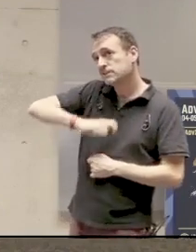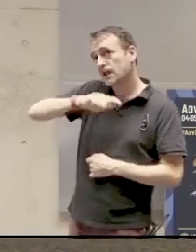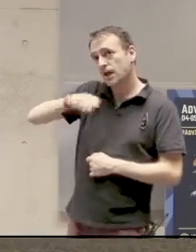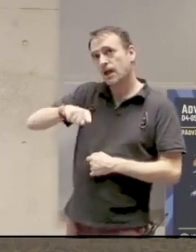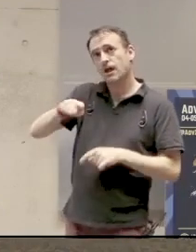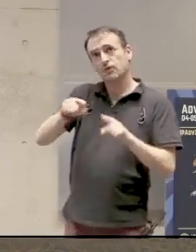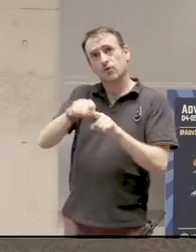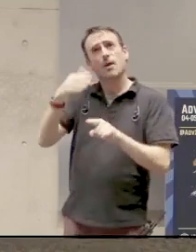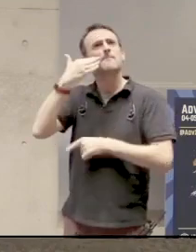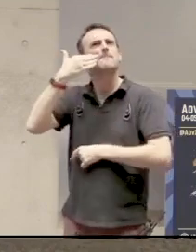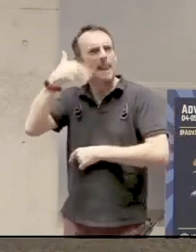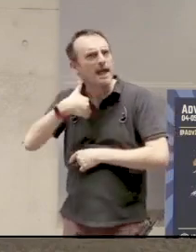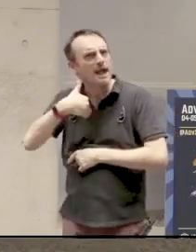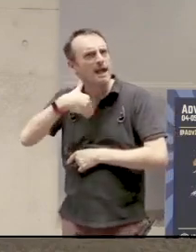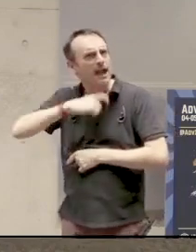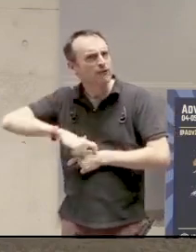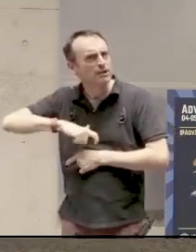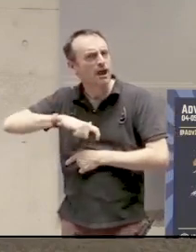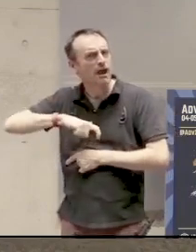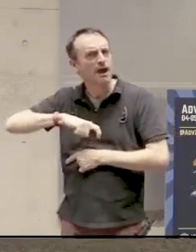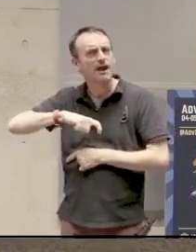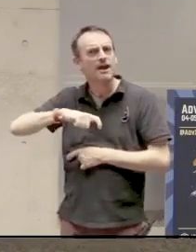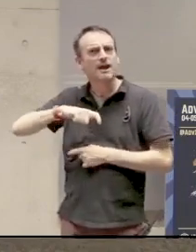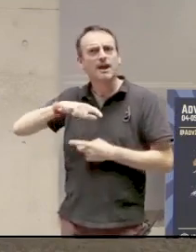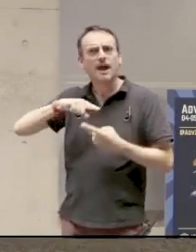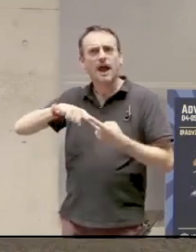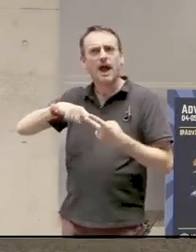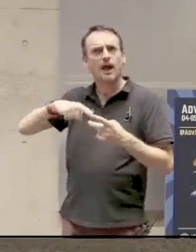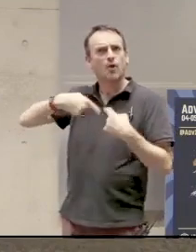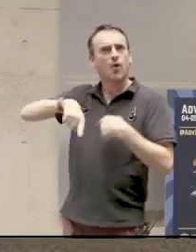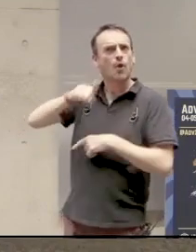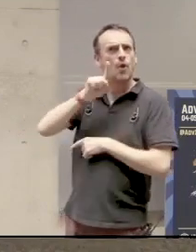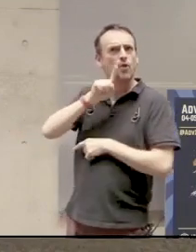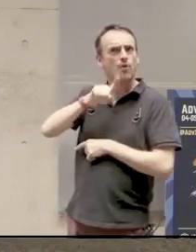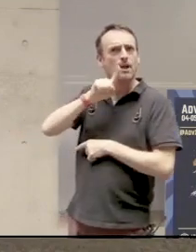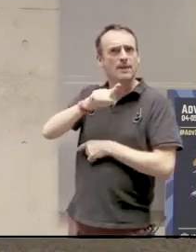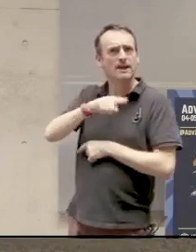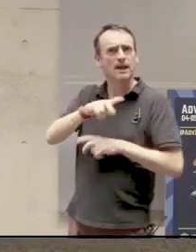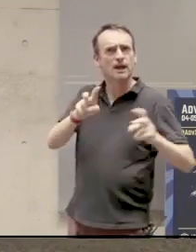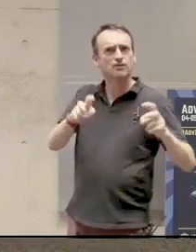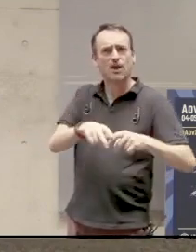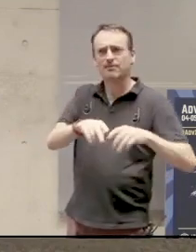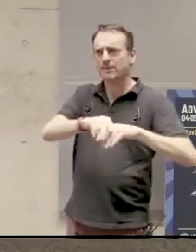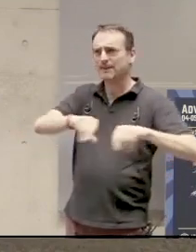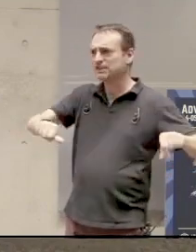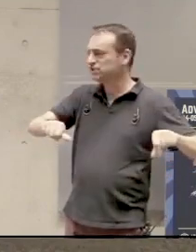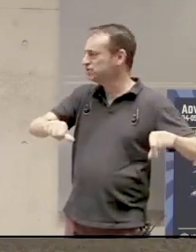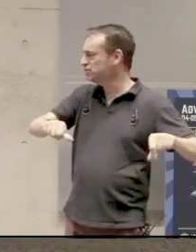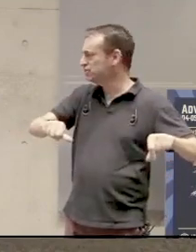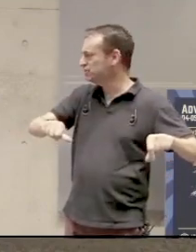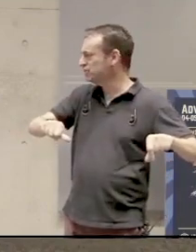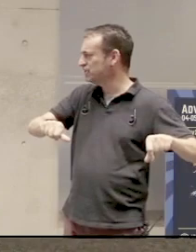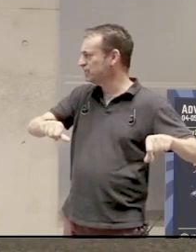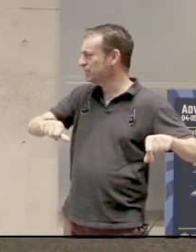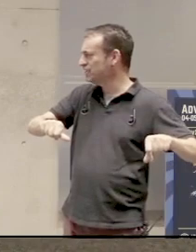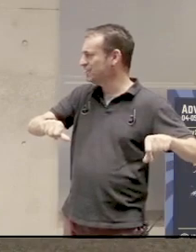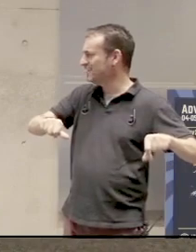black character, has all the women trapped on this beach resort.